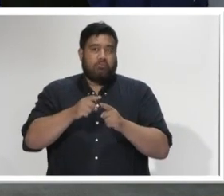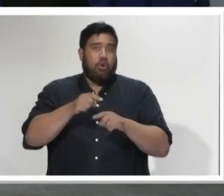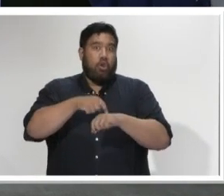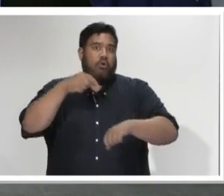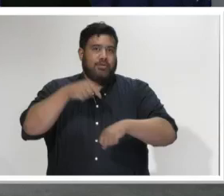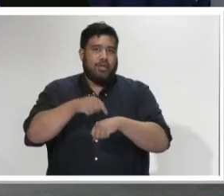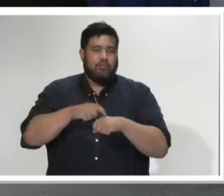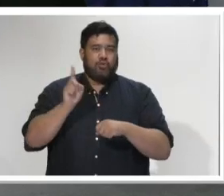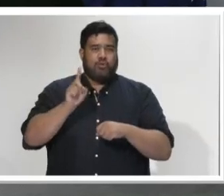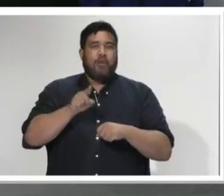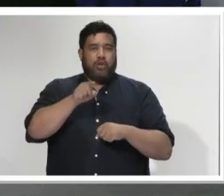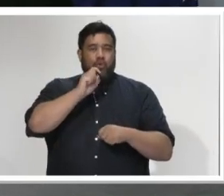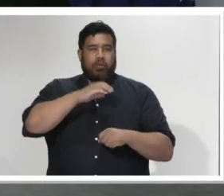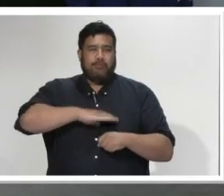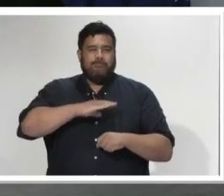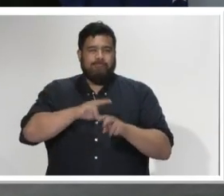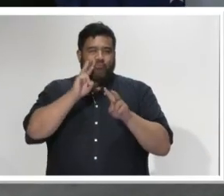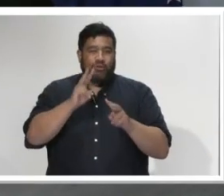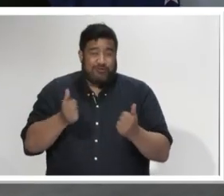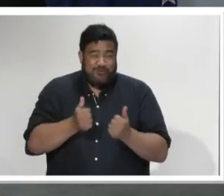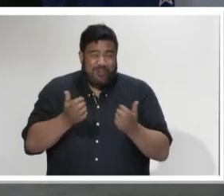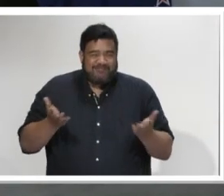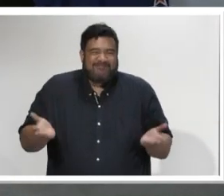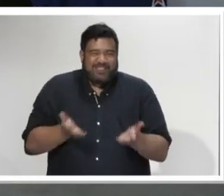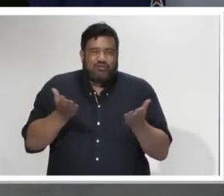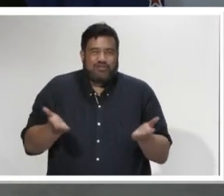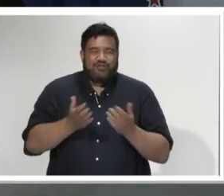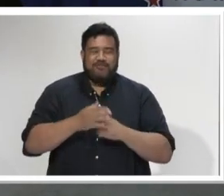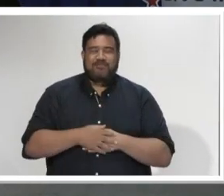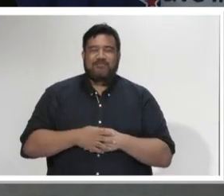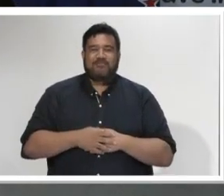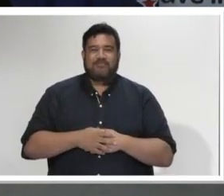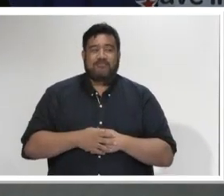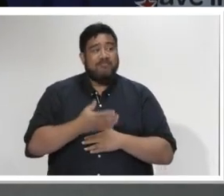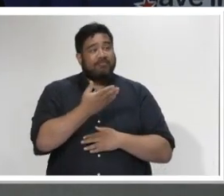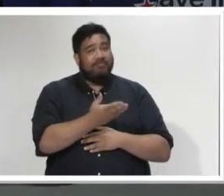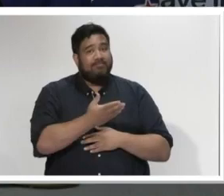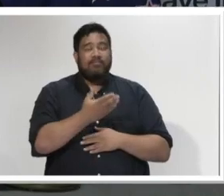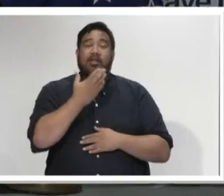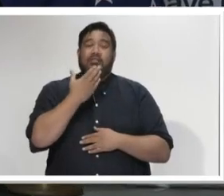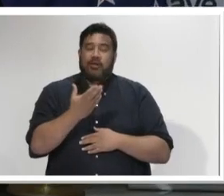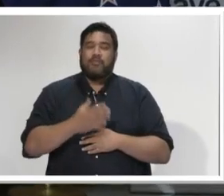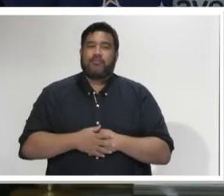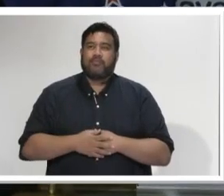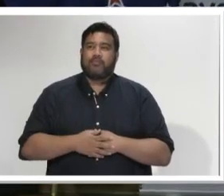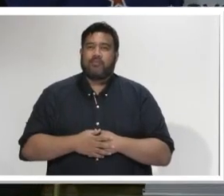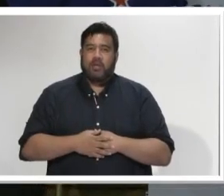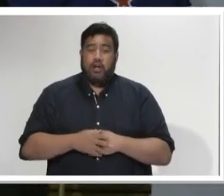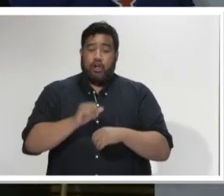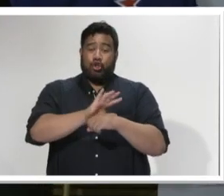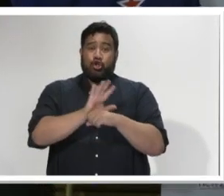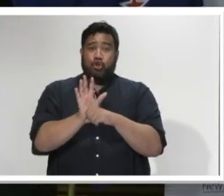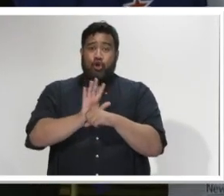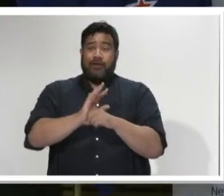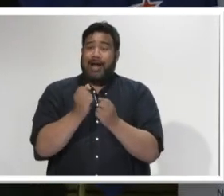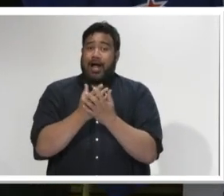Bloomfield. Thank you, Prime Minister. Tēnā koutou katoa. So today, New Zealand's total number of COVID-19 cases has